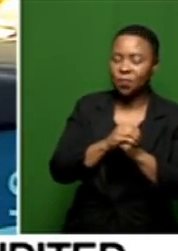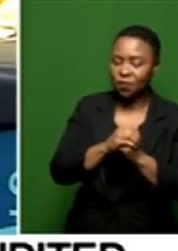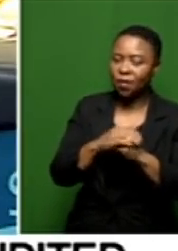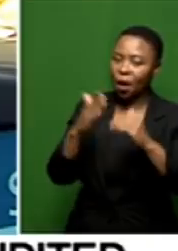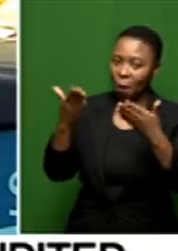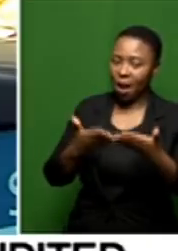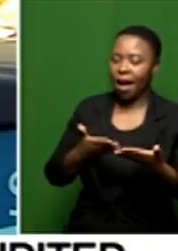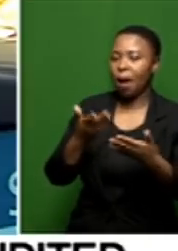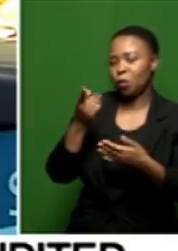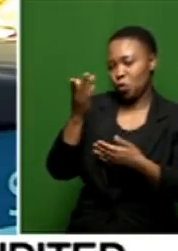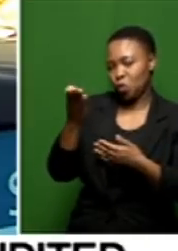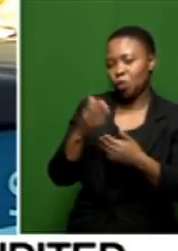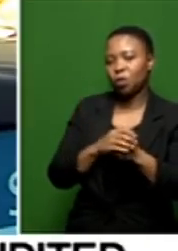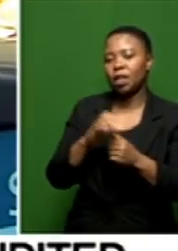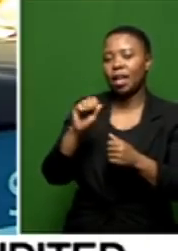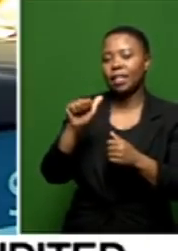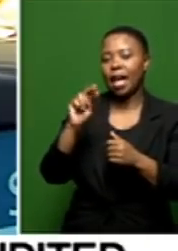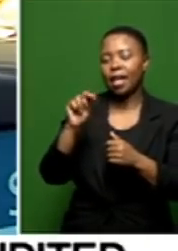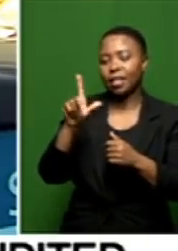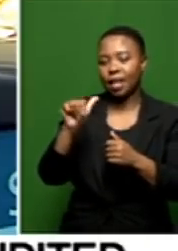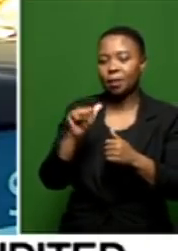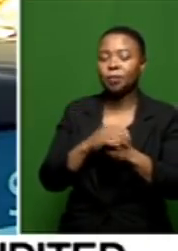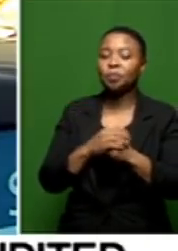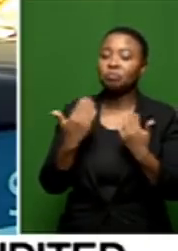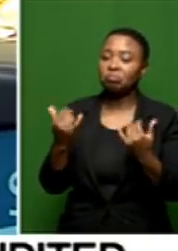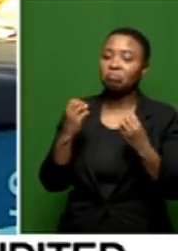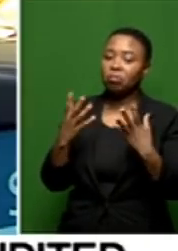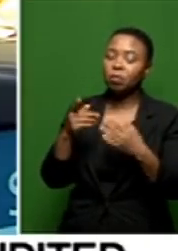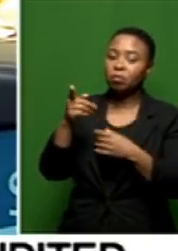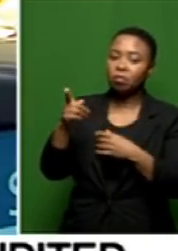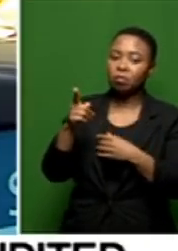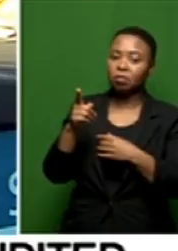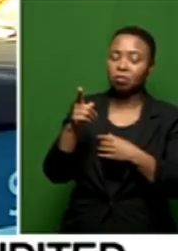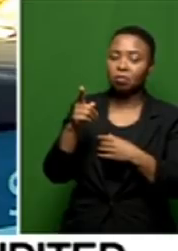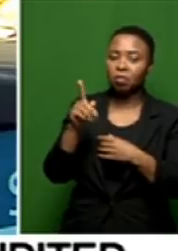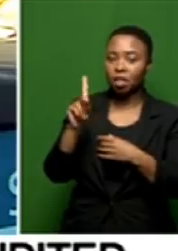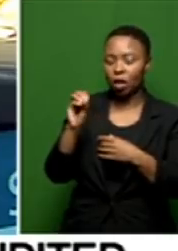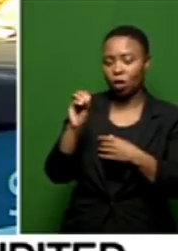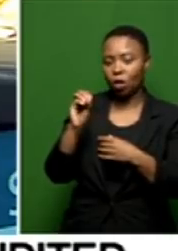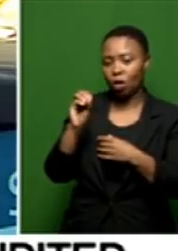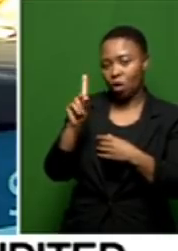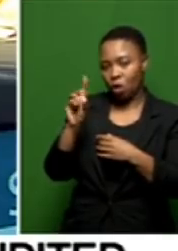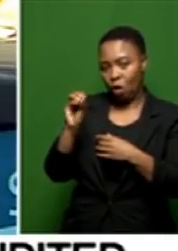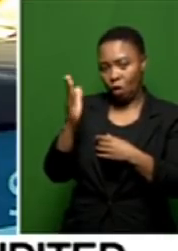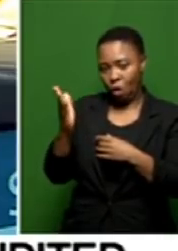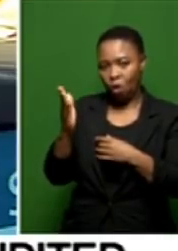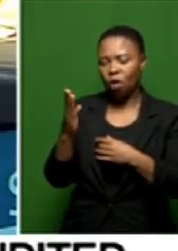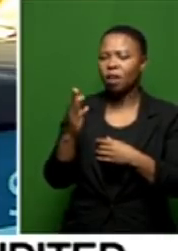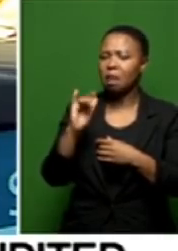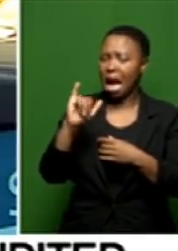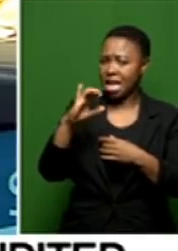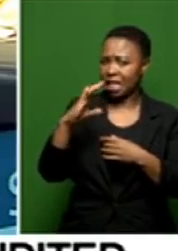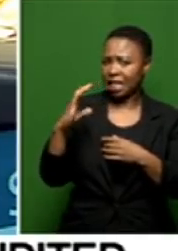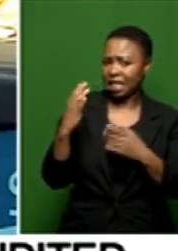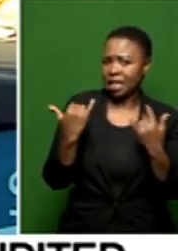you too. I'm going to start with Aubrey here. Just your takeaways from everything that the IEC